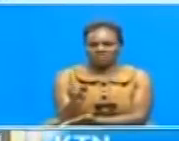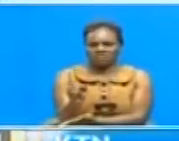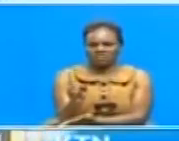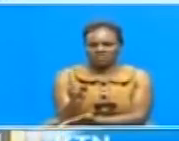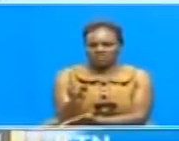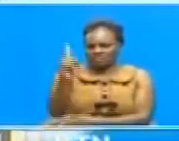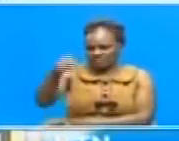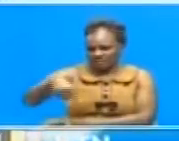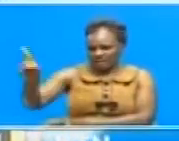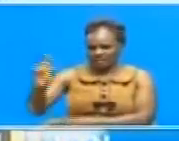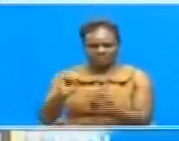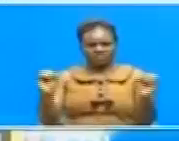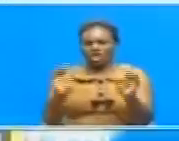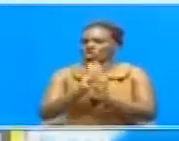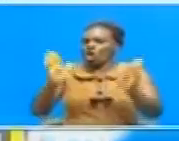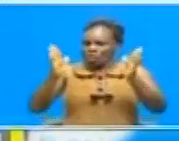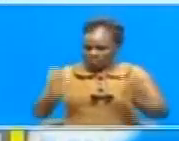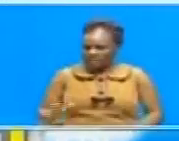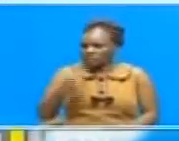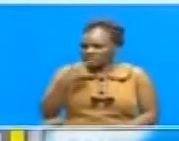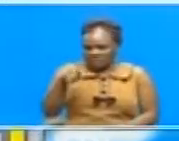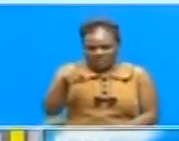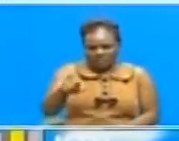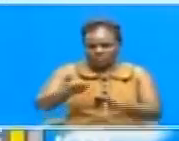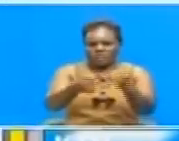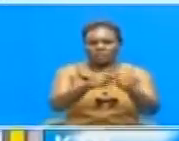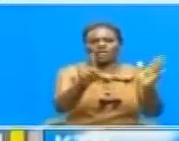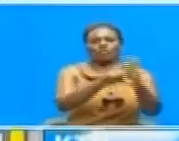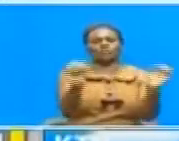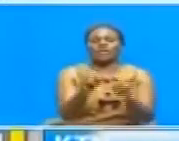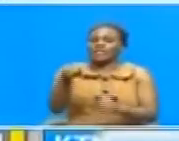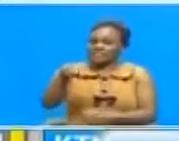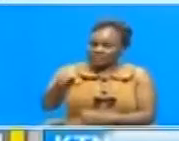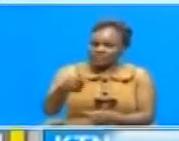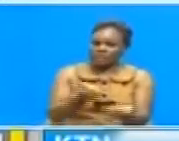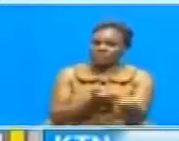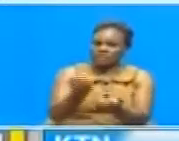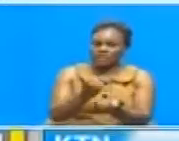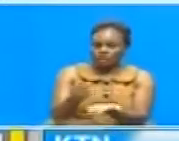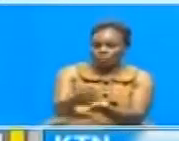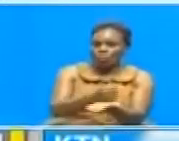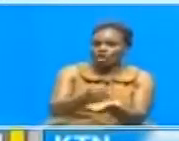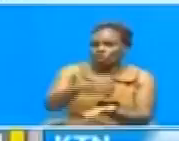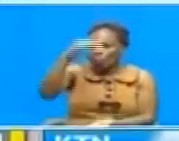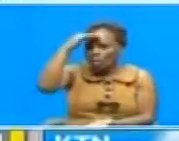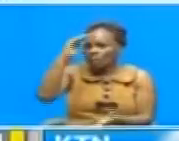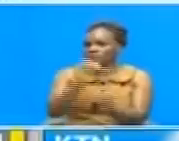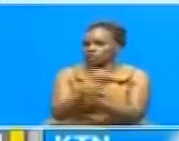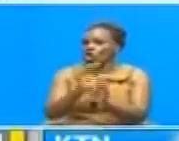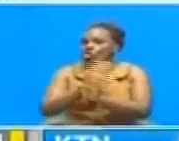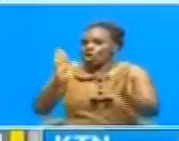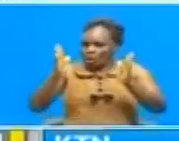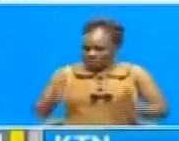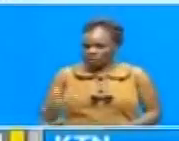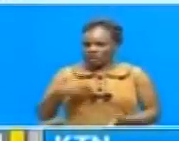is not right. Nobody can say that they are not breaking the law. They are not supposed to sell poisonous brews. Nobody has